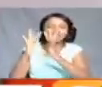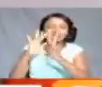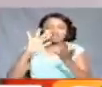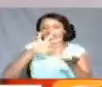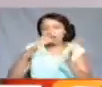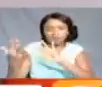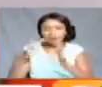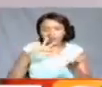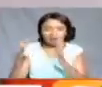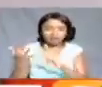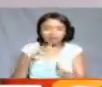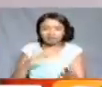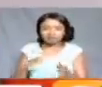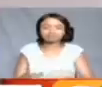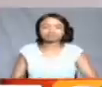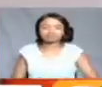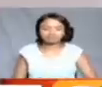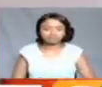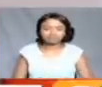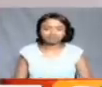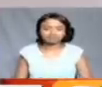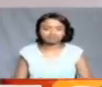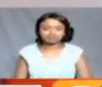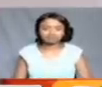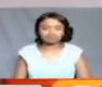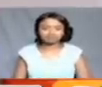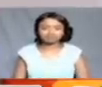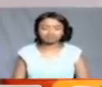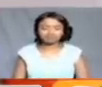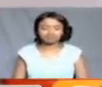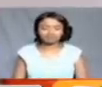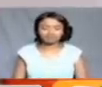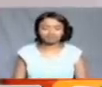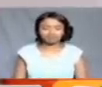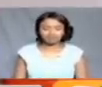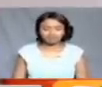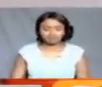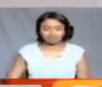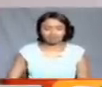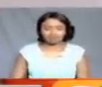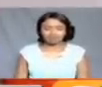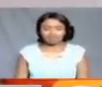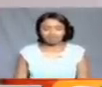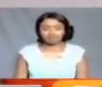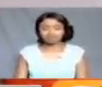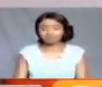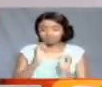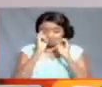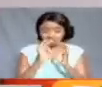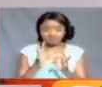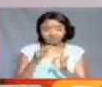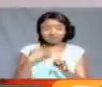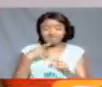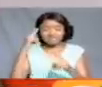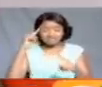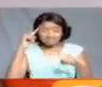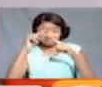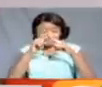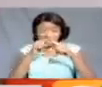like the KBC, you get, mama na baba. But now if you're targeting a slightly older people,